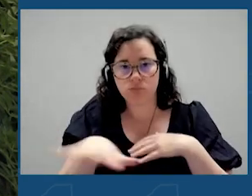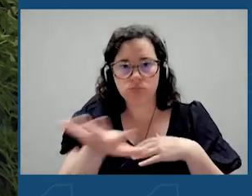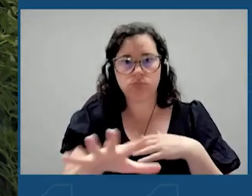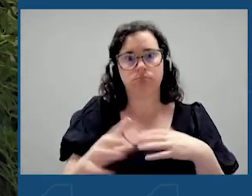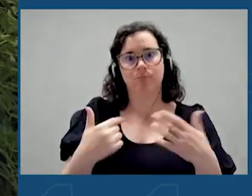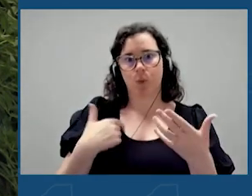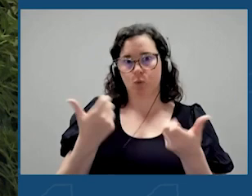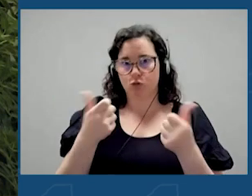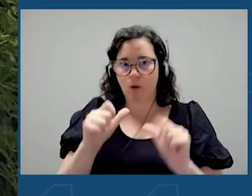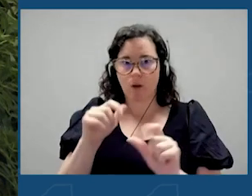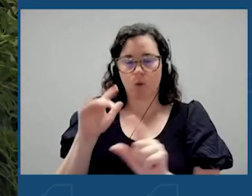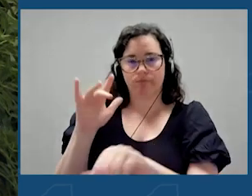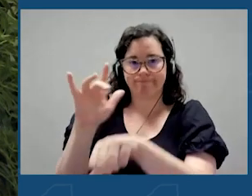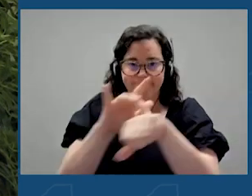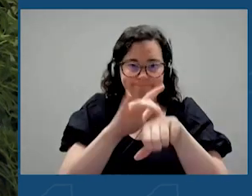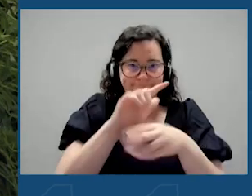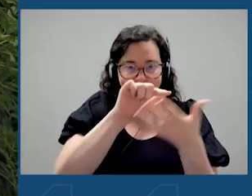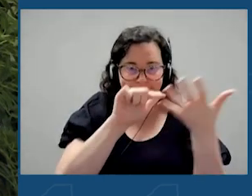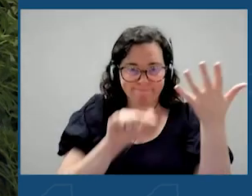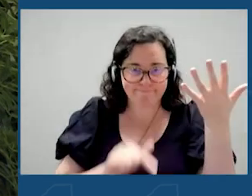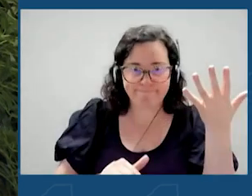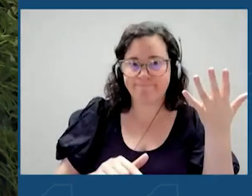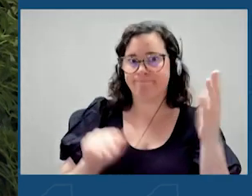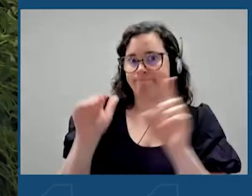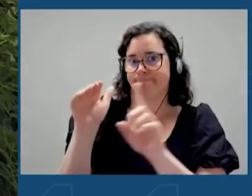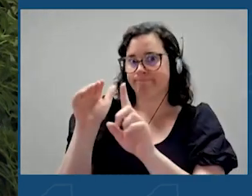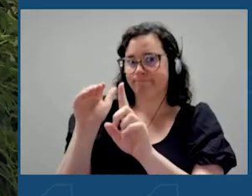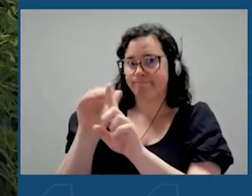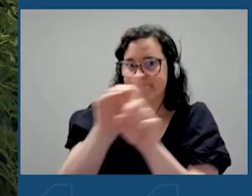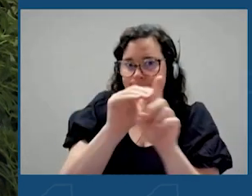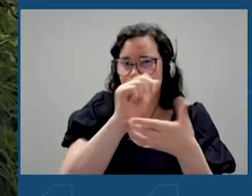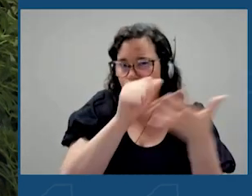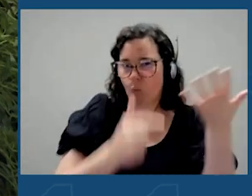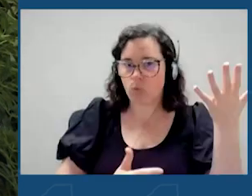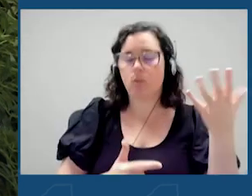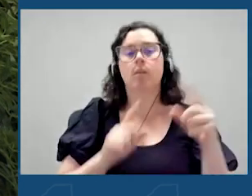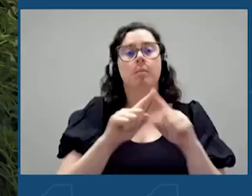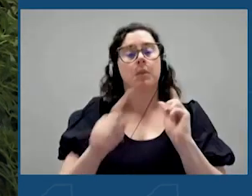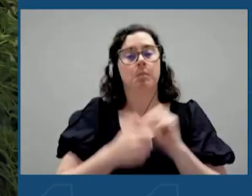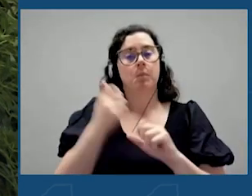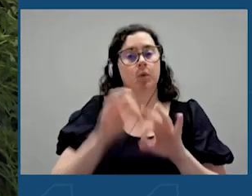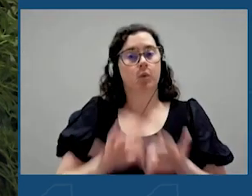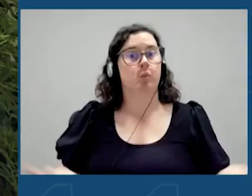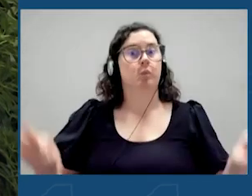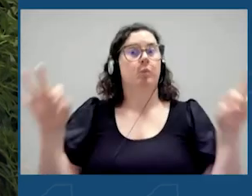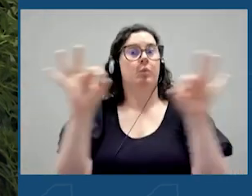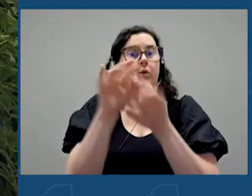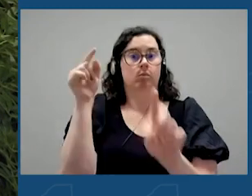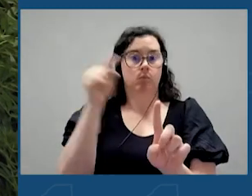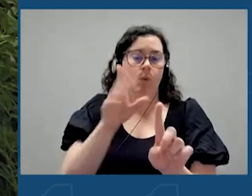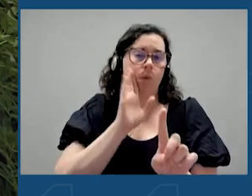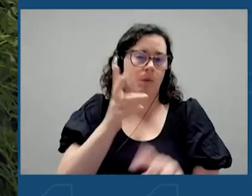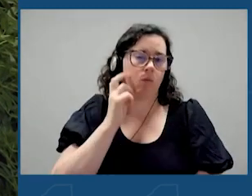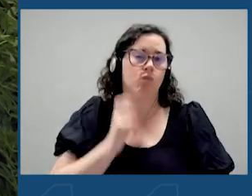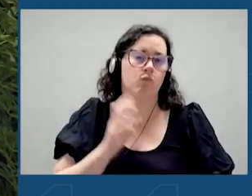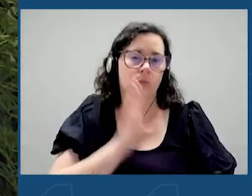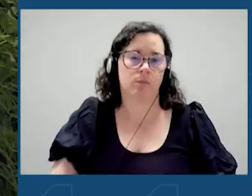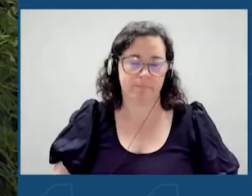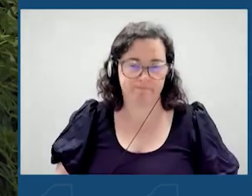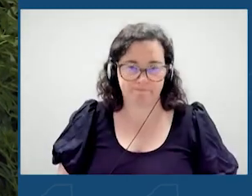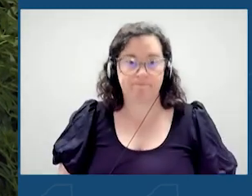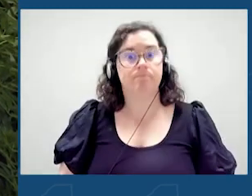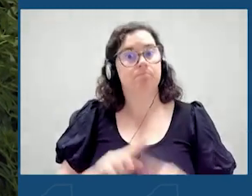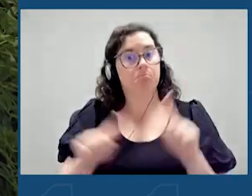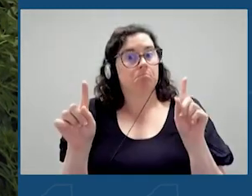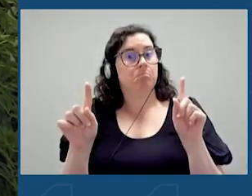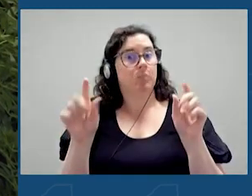touch all the bases. Most importantly, though, this is going to be really hard, right? But we can do it, but we